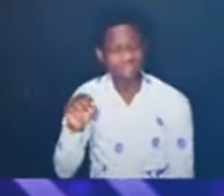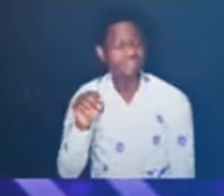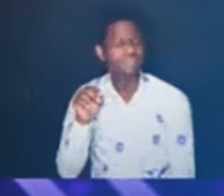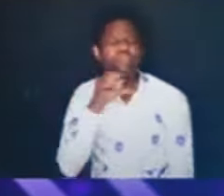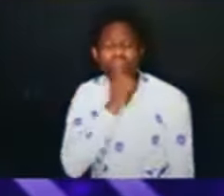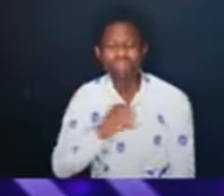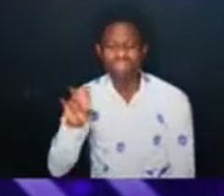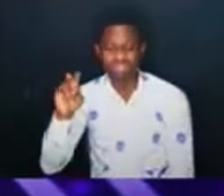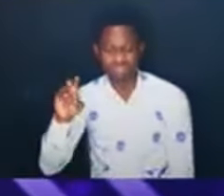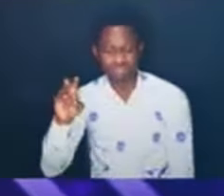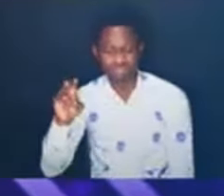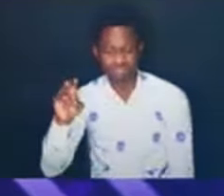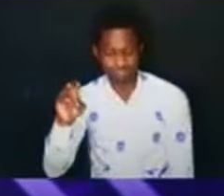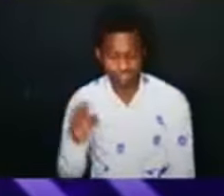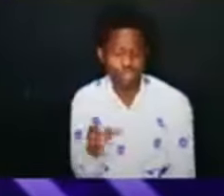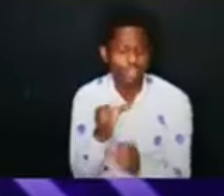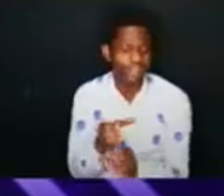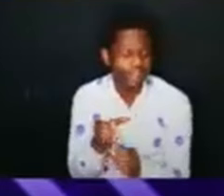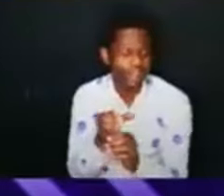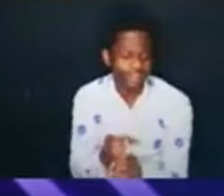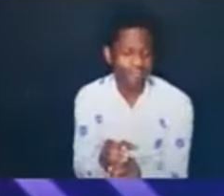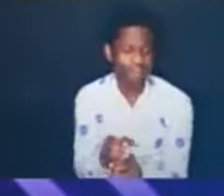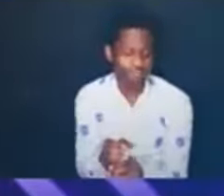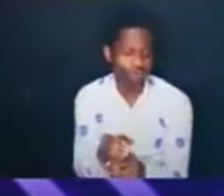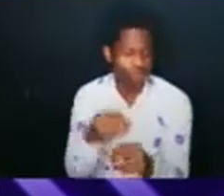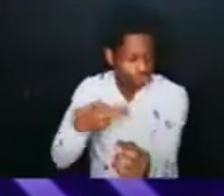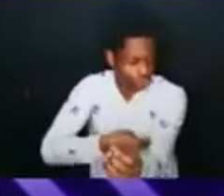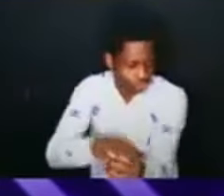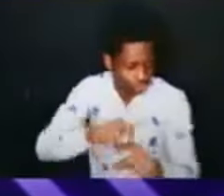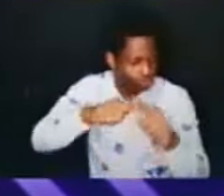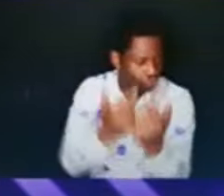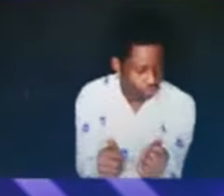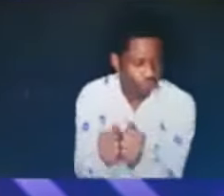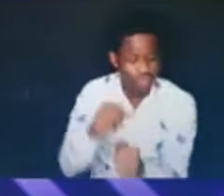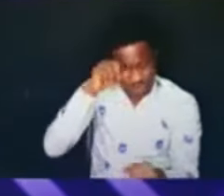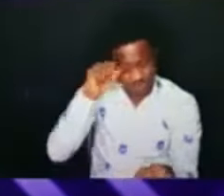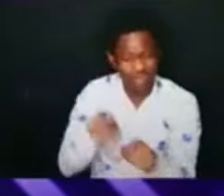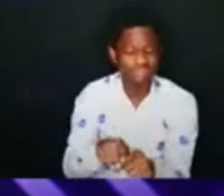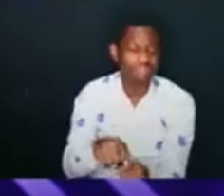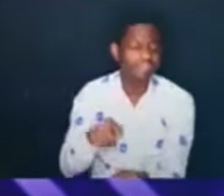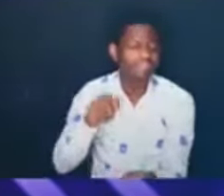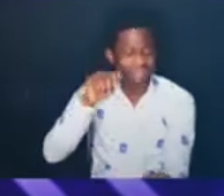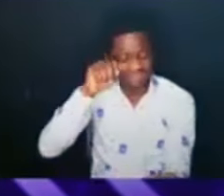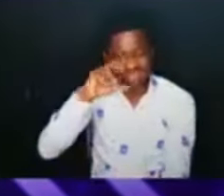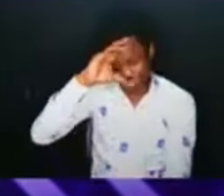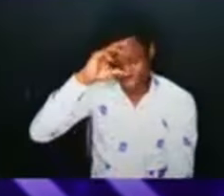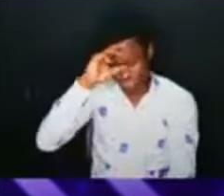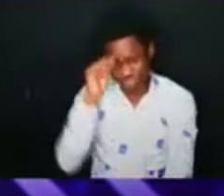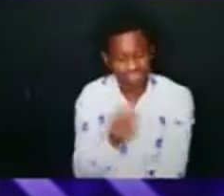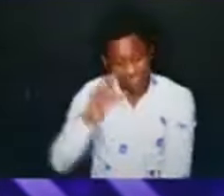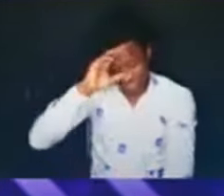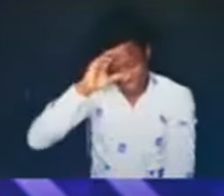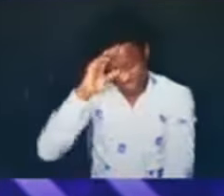flock with his brothers, the sons of Bilhah and the sons of Zilpah, his father's